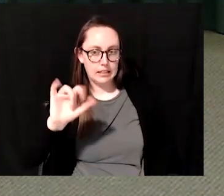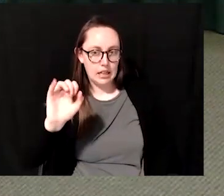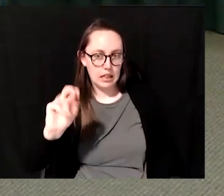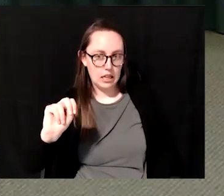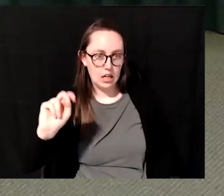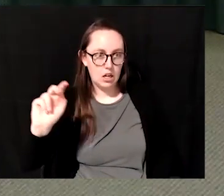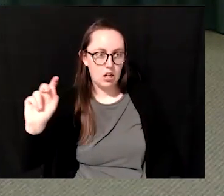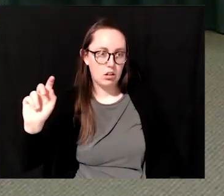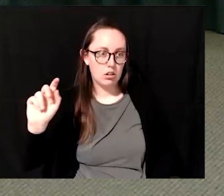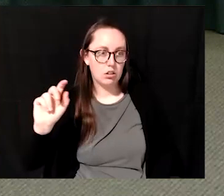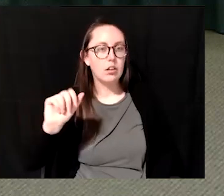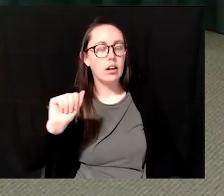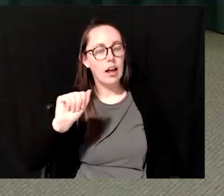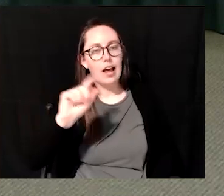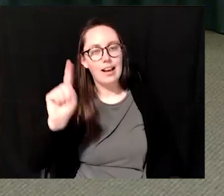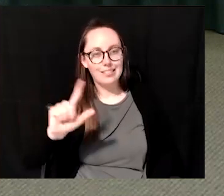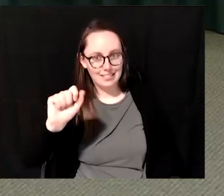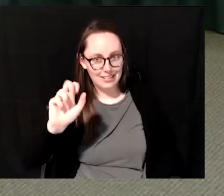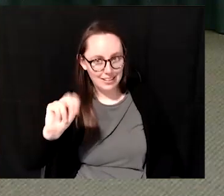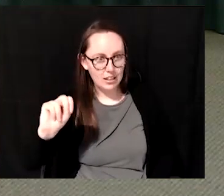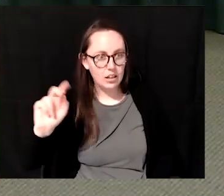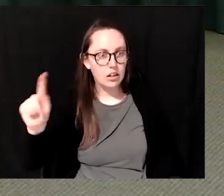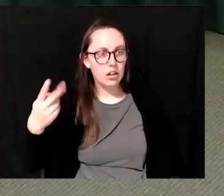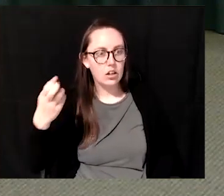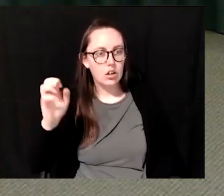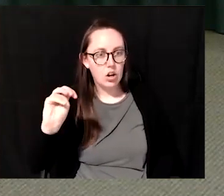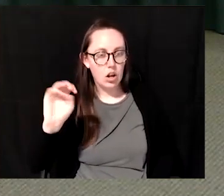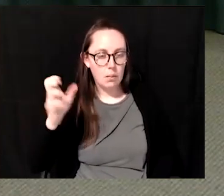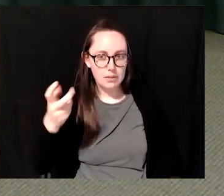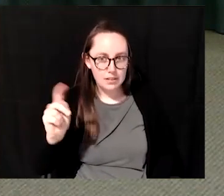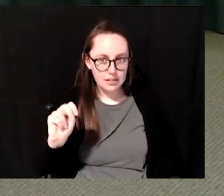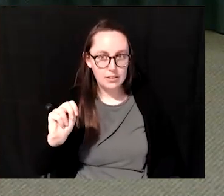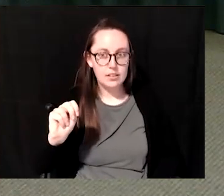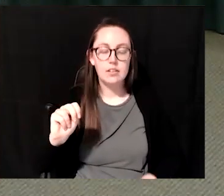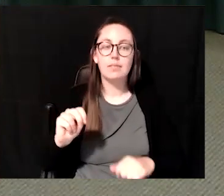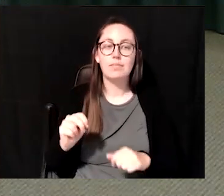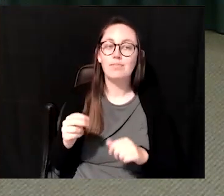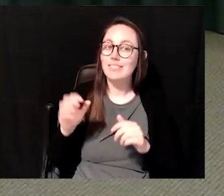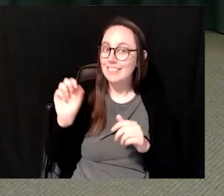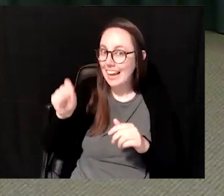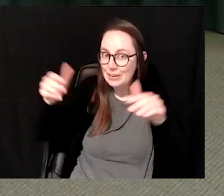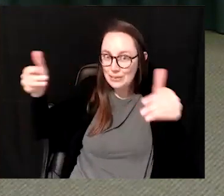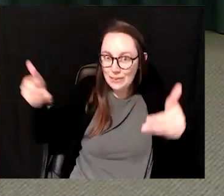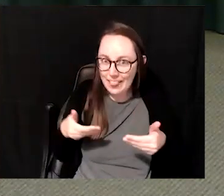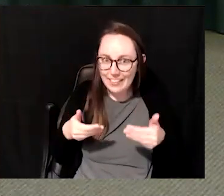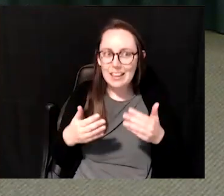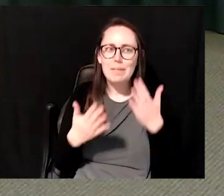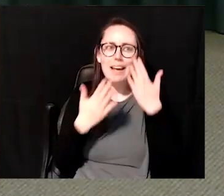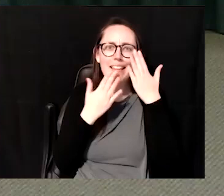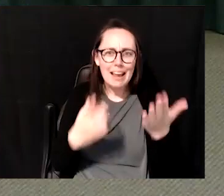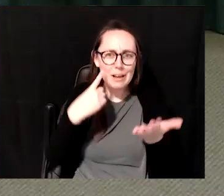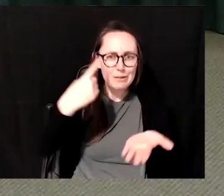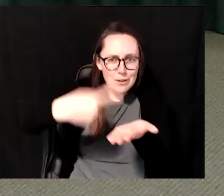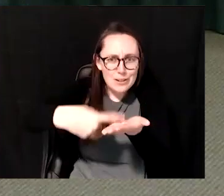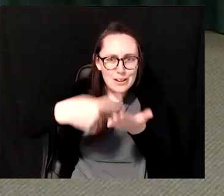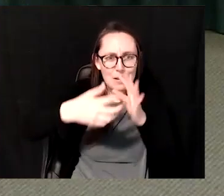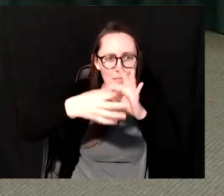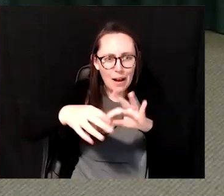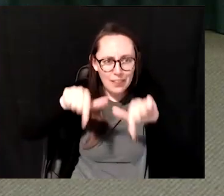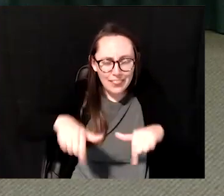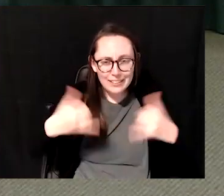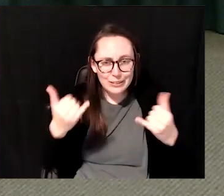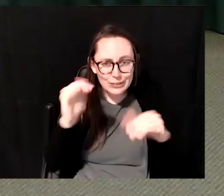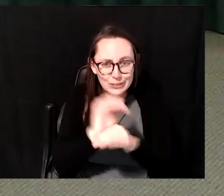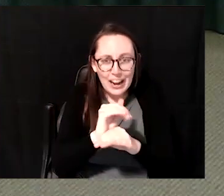welcome hello thank you um and thank you for talking about this tonight I'm really excited to be at a slickbird meeting again it's been a